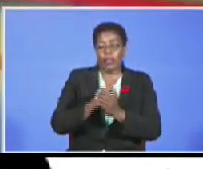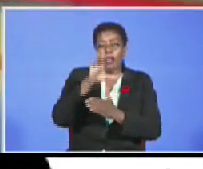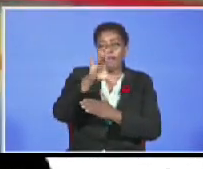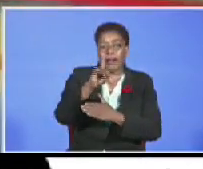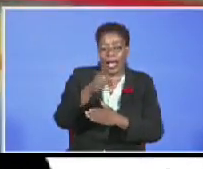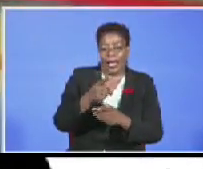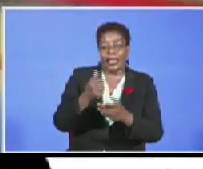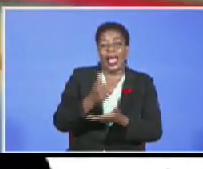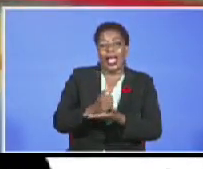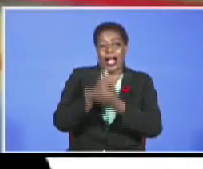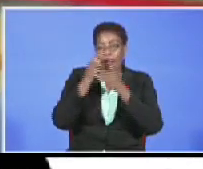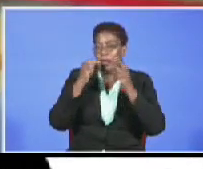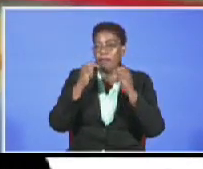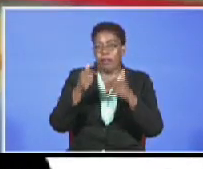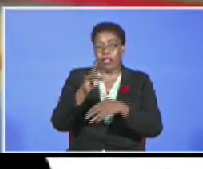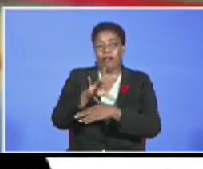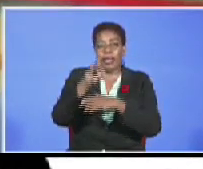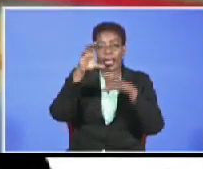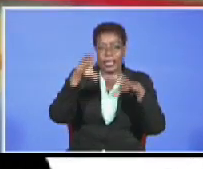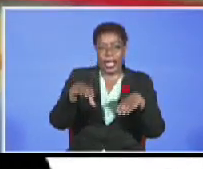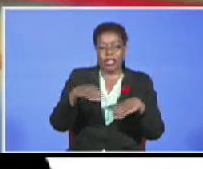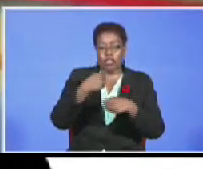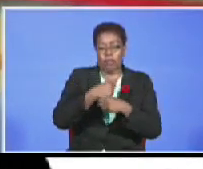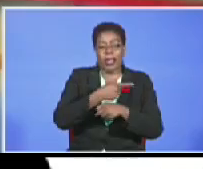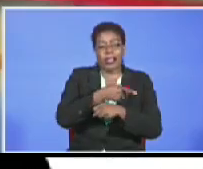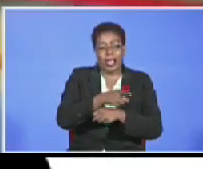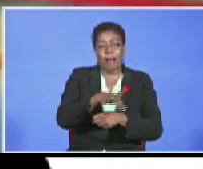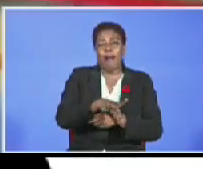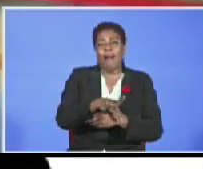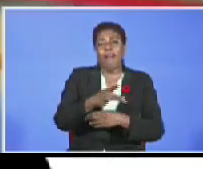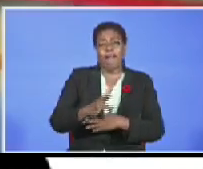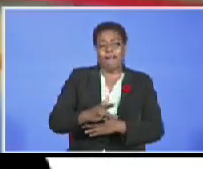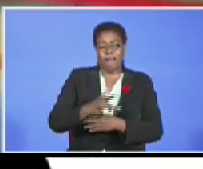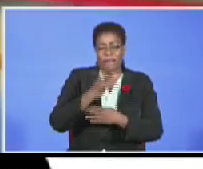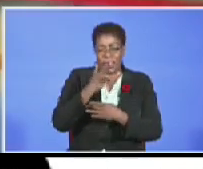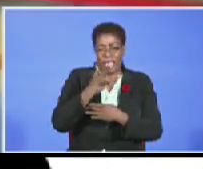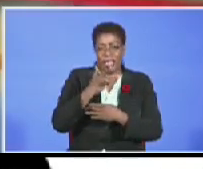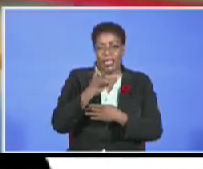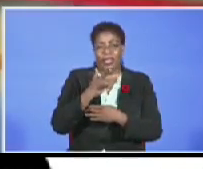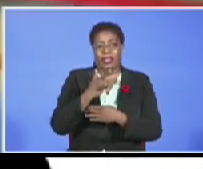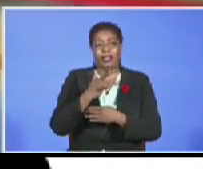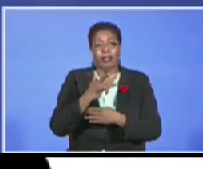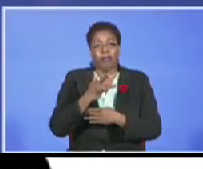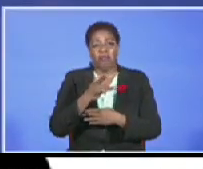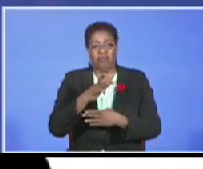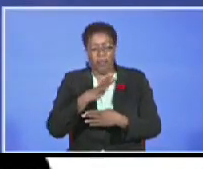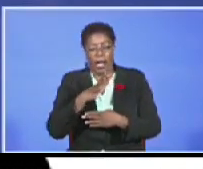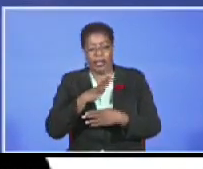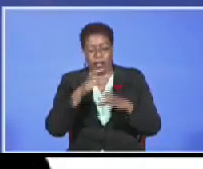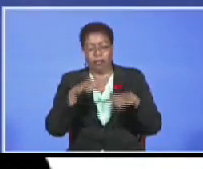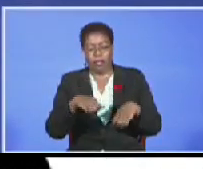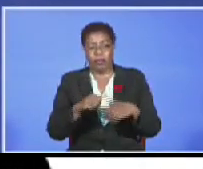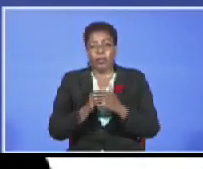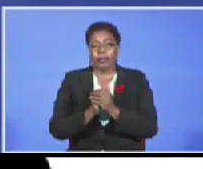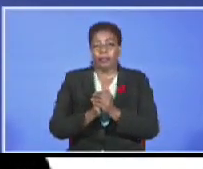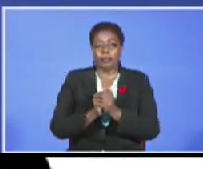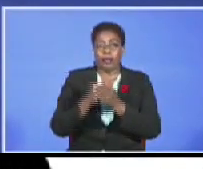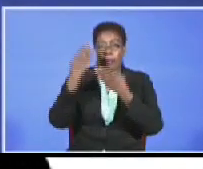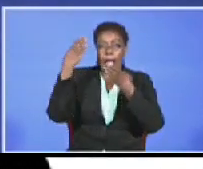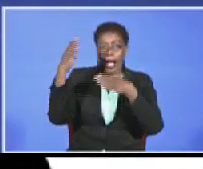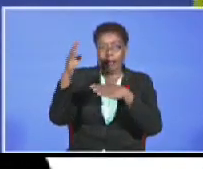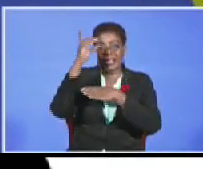child and do everything they can to make them feel as typical, I don't like the word normal, but as typical as possible. As for the Bahamas Down